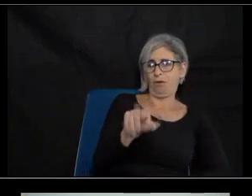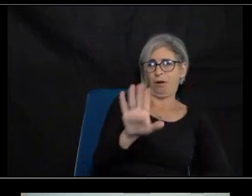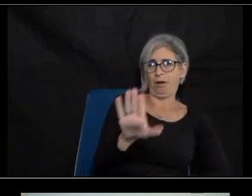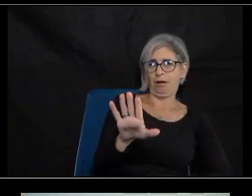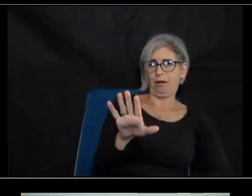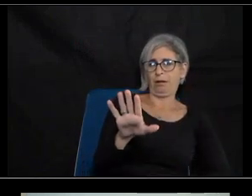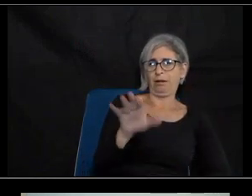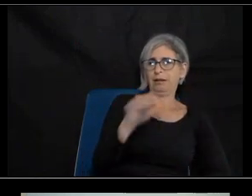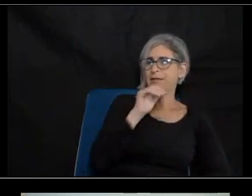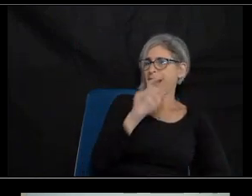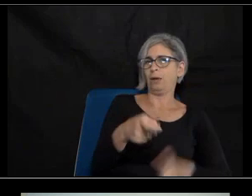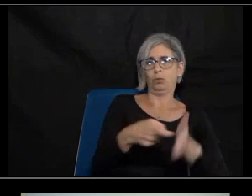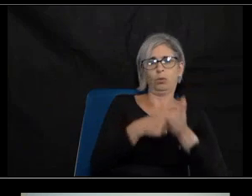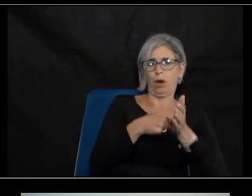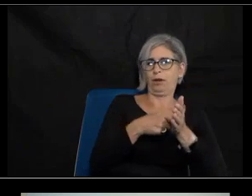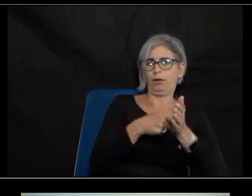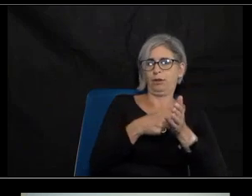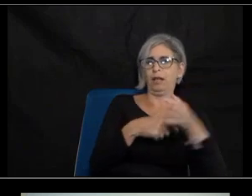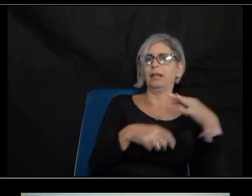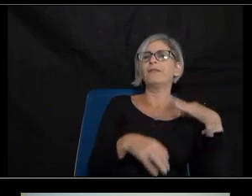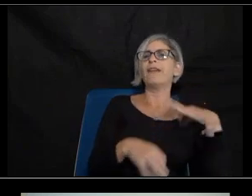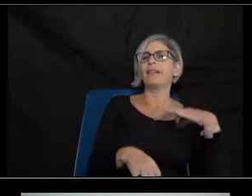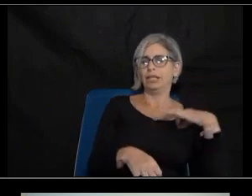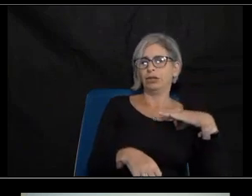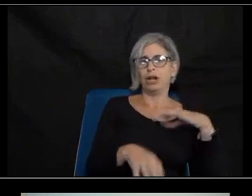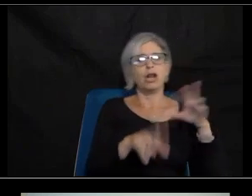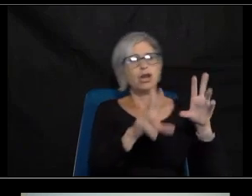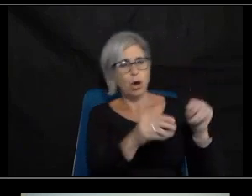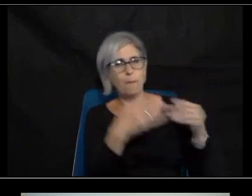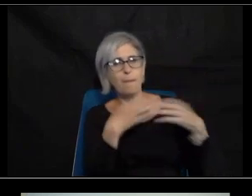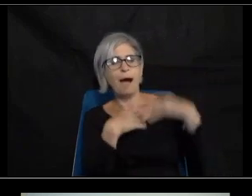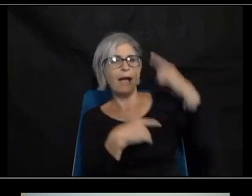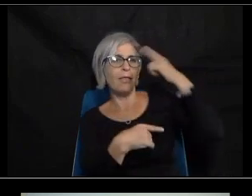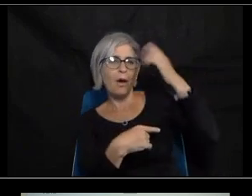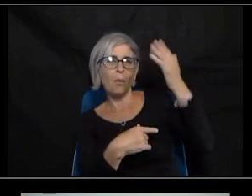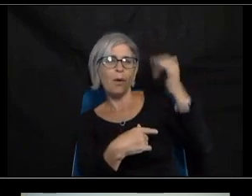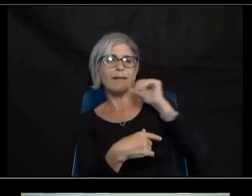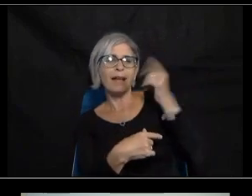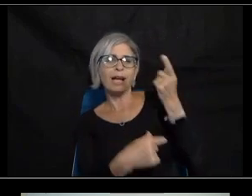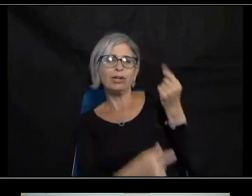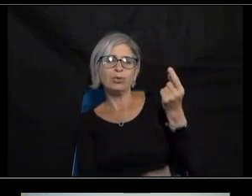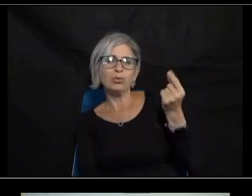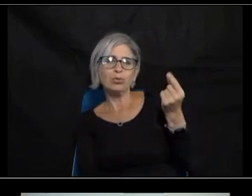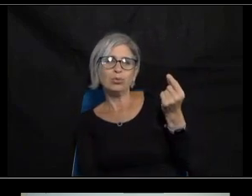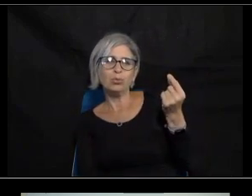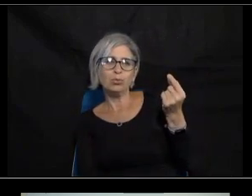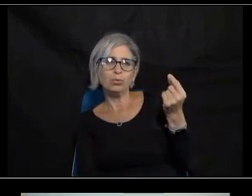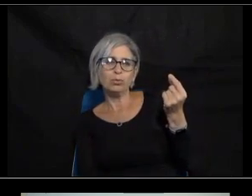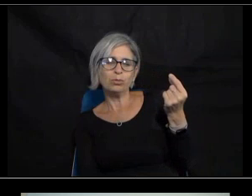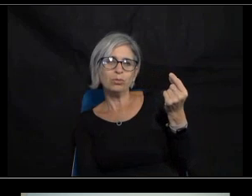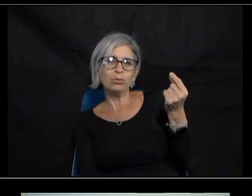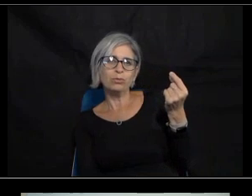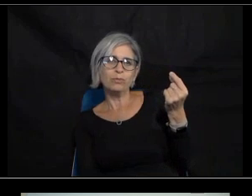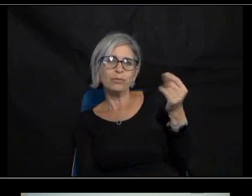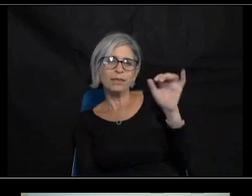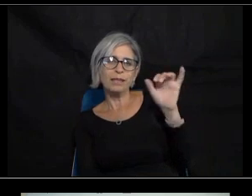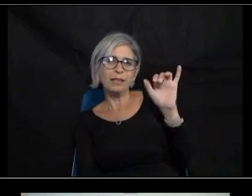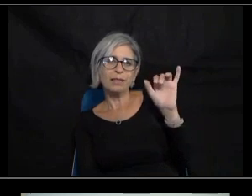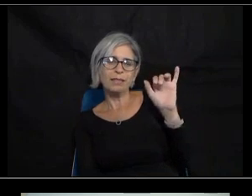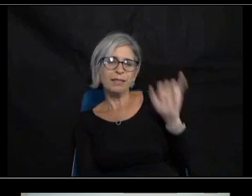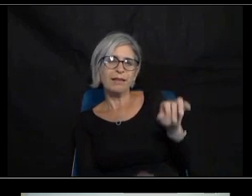That's not mandatory. No, but my thought was, why not do what the